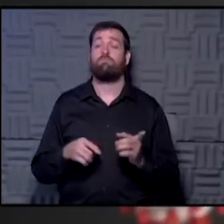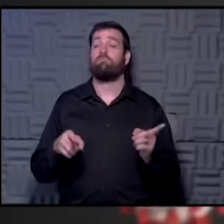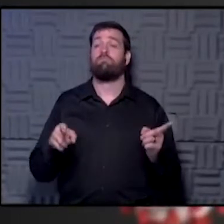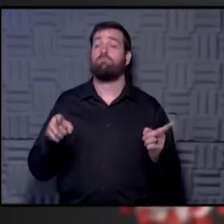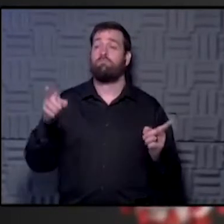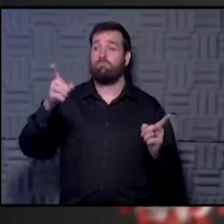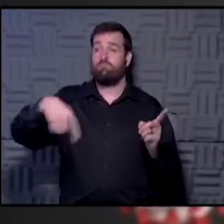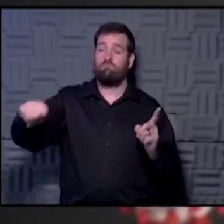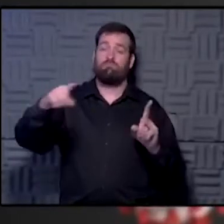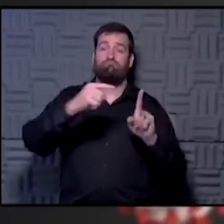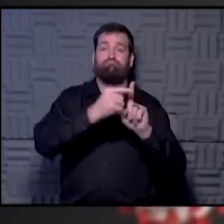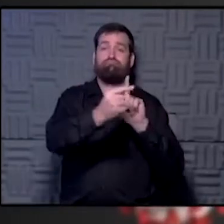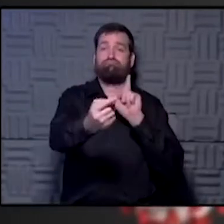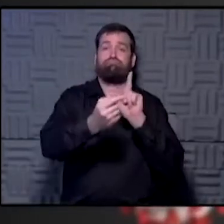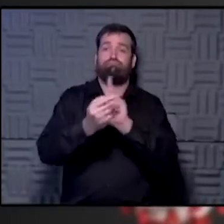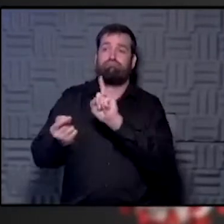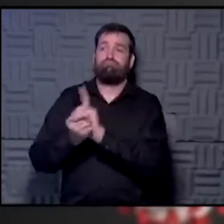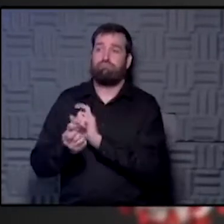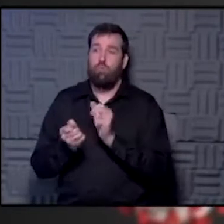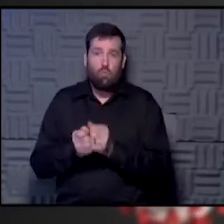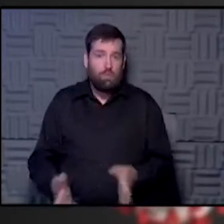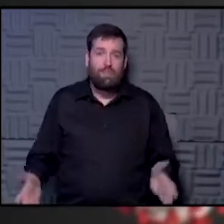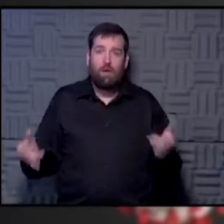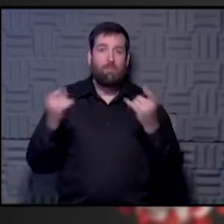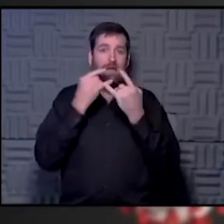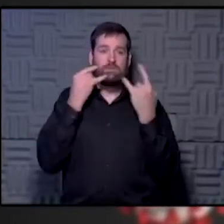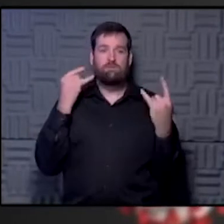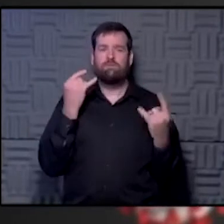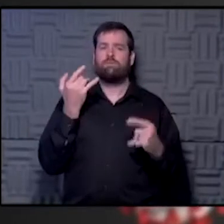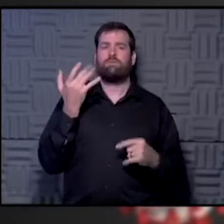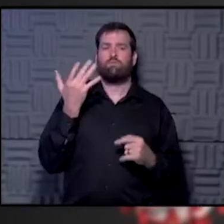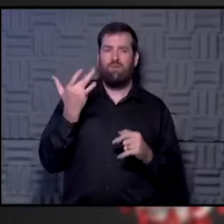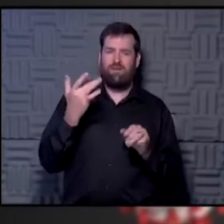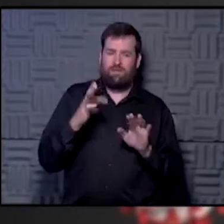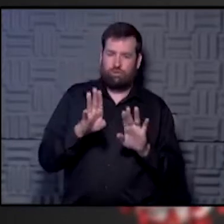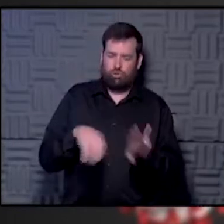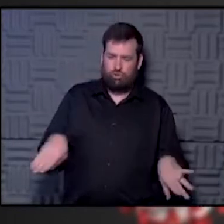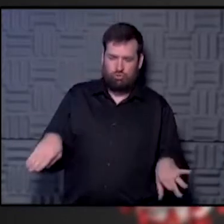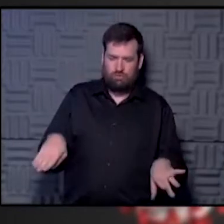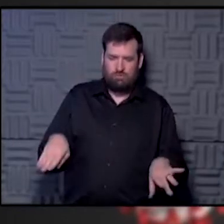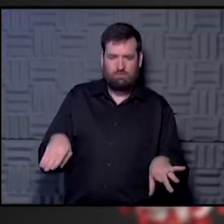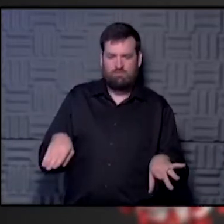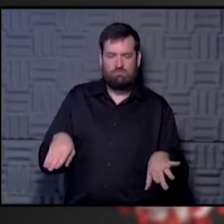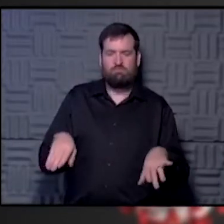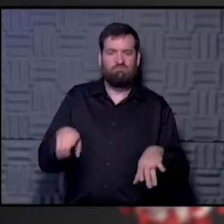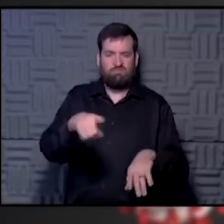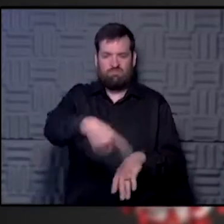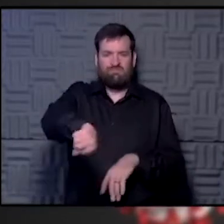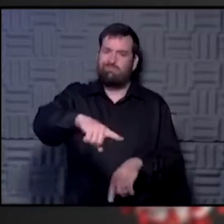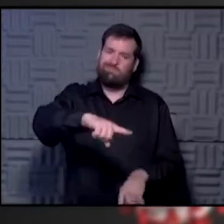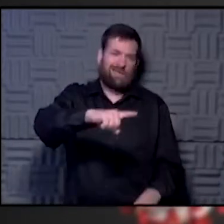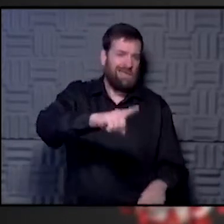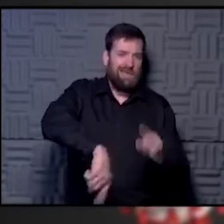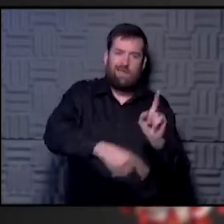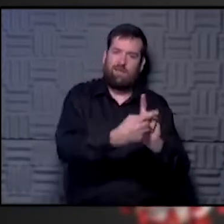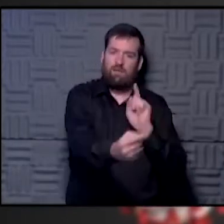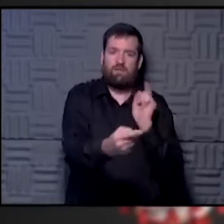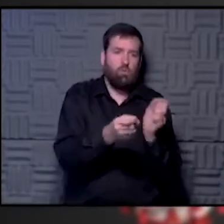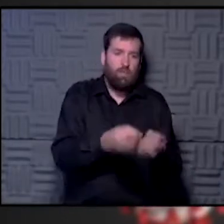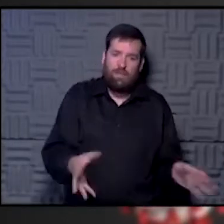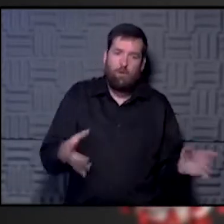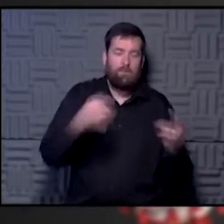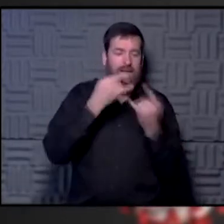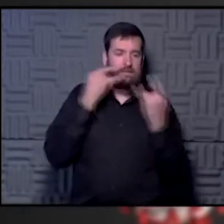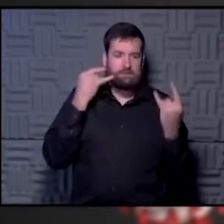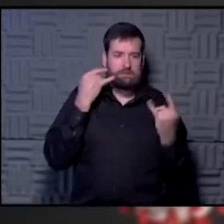you guys are spread out without masks on. Why are we holding children to different standards, saying they cannot be spaced out without